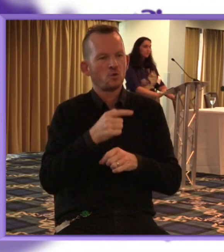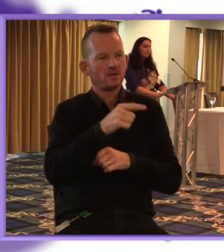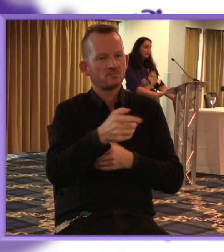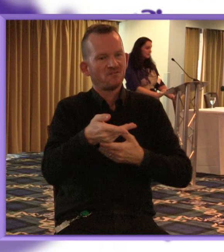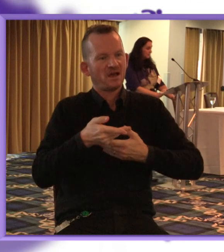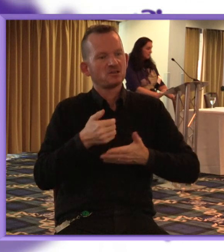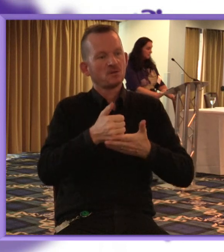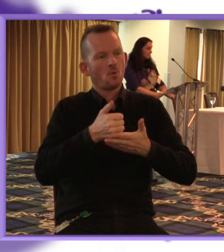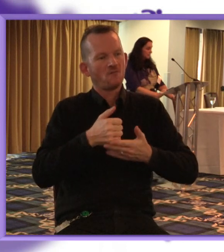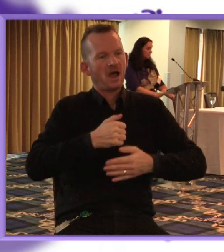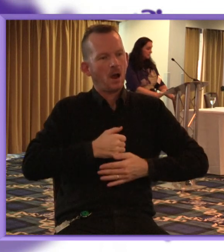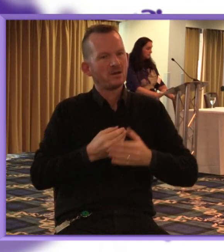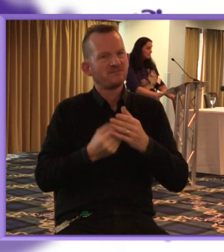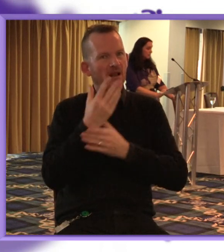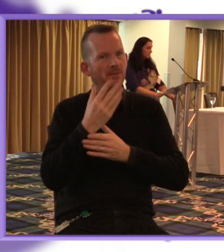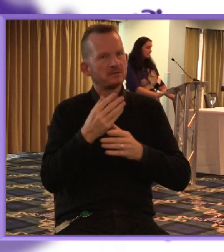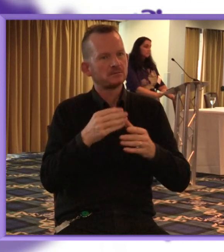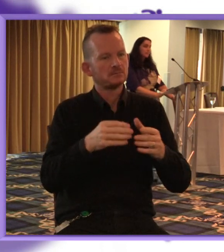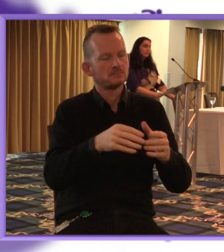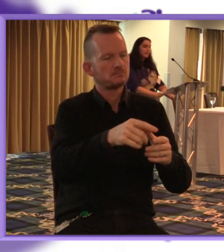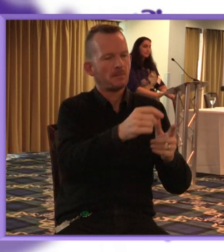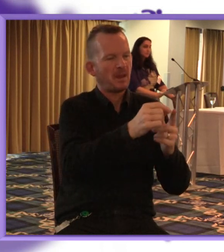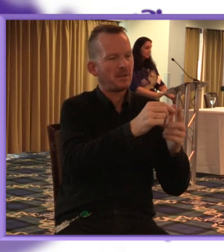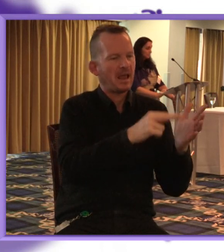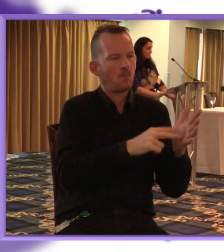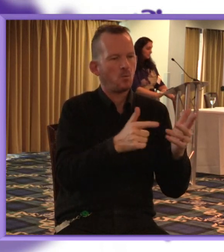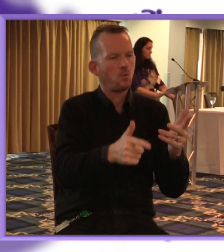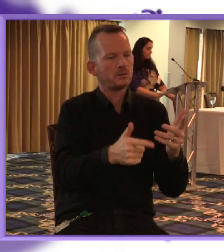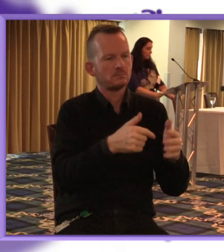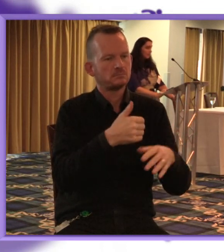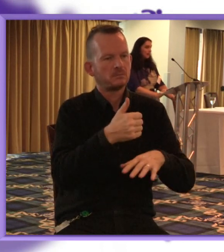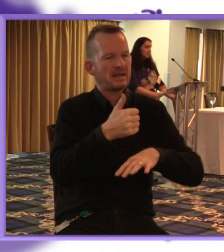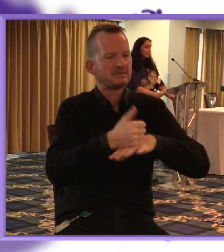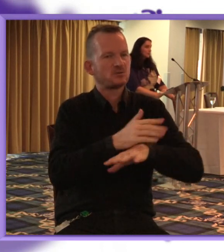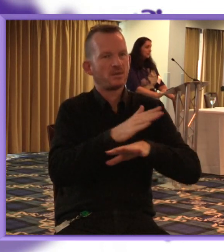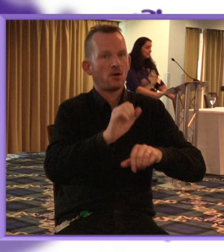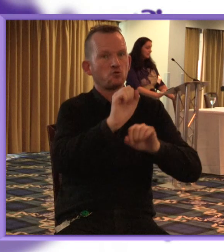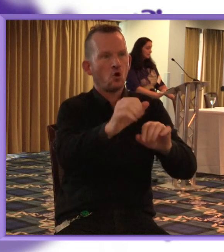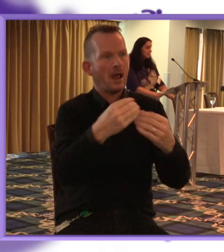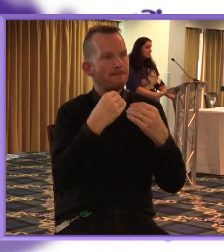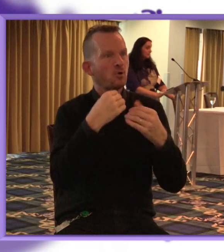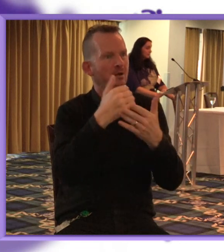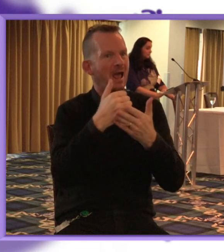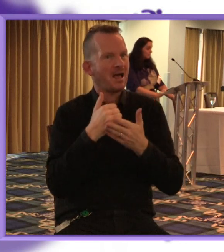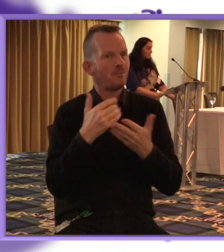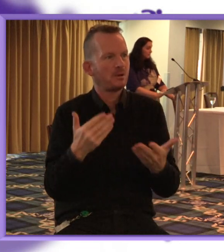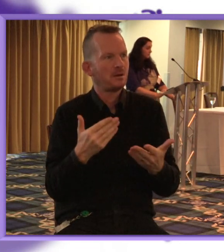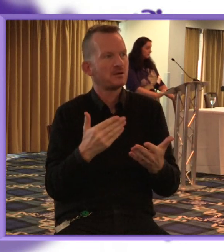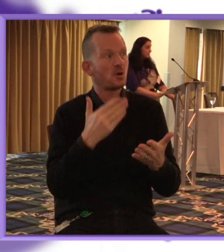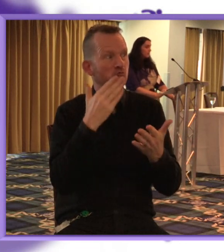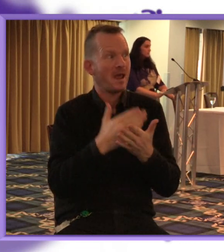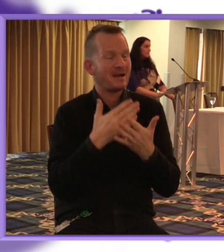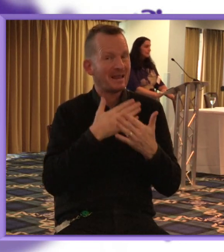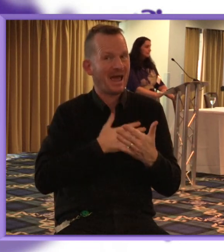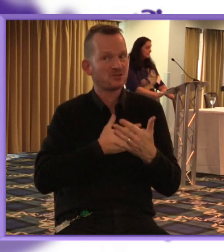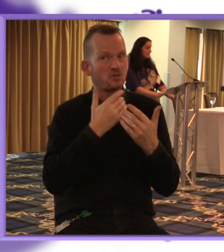provides support for our development, and the PPN would not exist without that input from you. I think I'd really like to thank you for your input